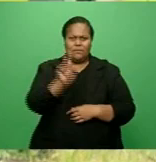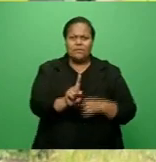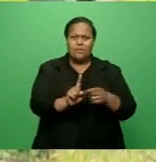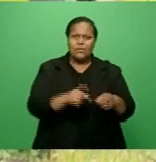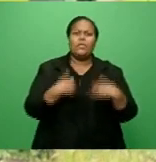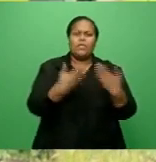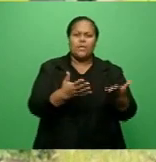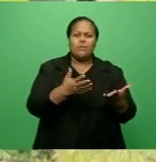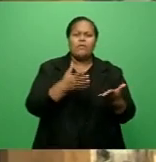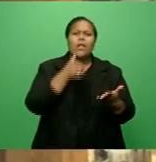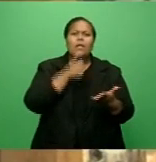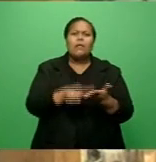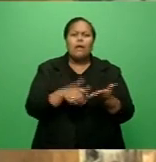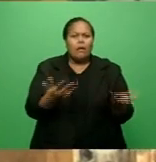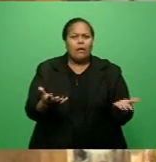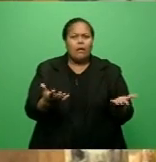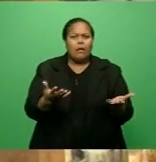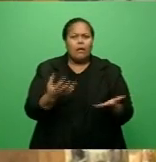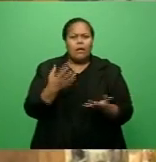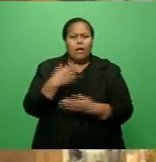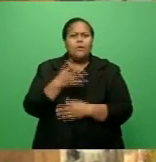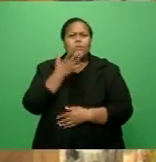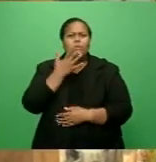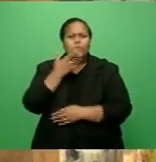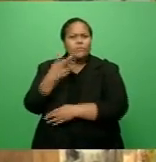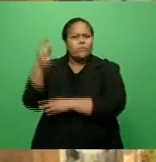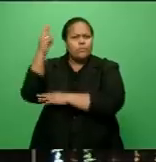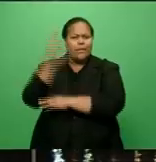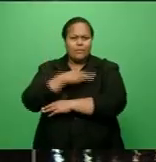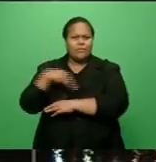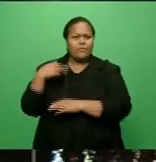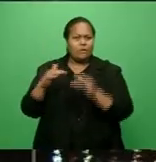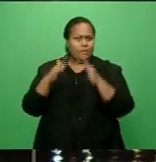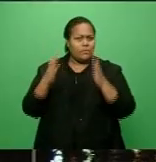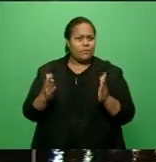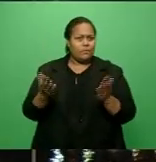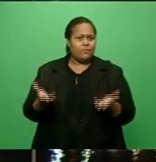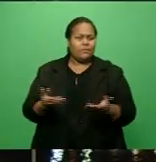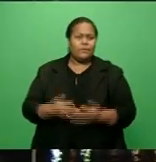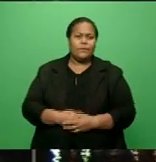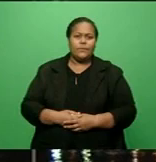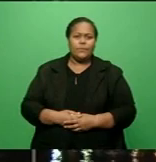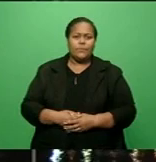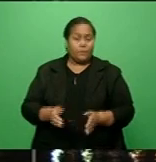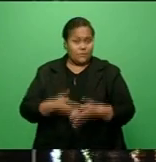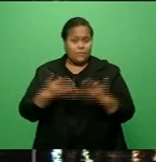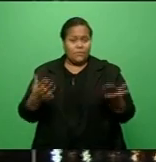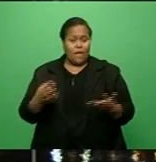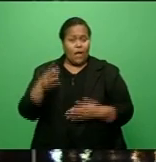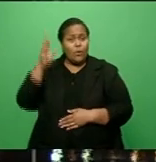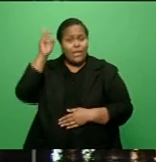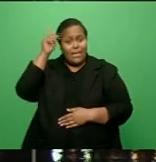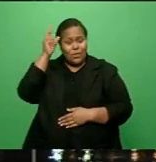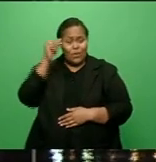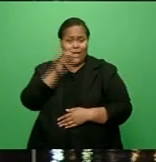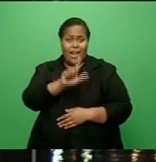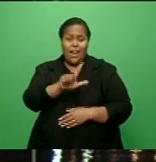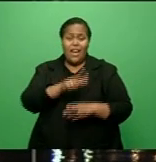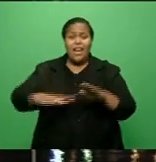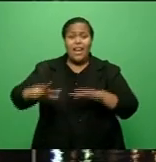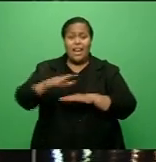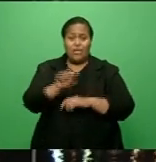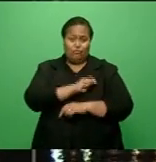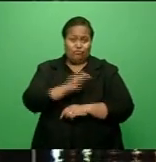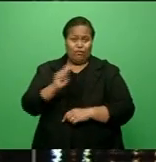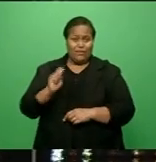officials, purporting to be representing the Ministry of Housing. Meanwhile, the Itauke Land Trust Board has revealed that there have